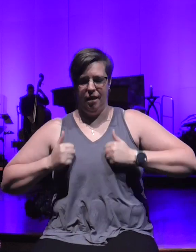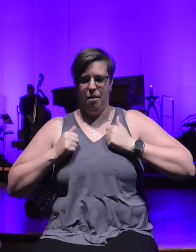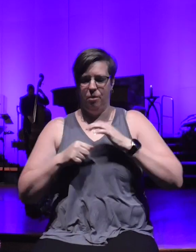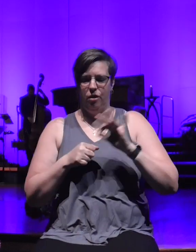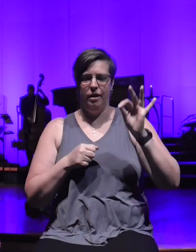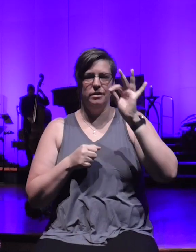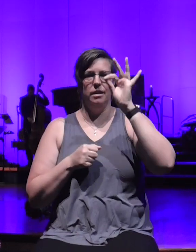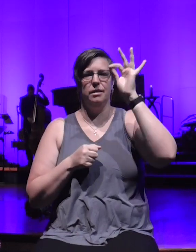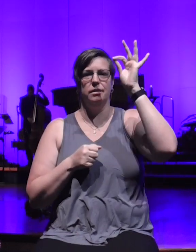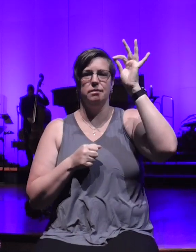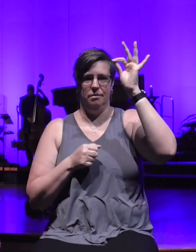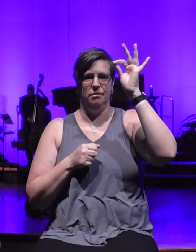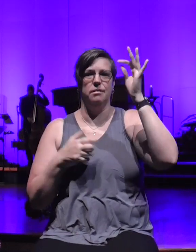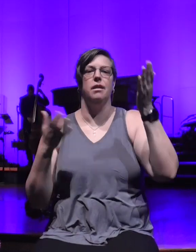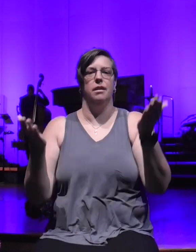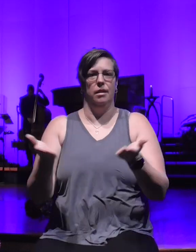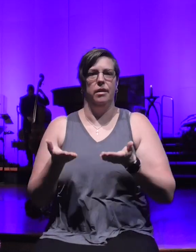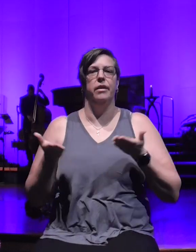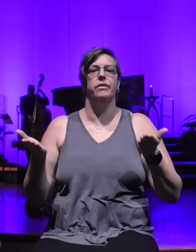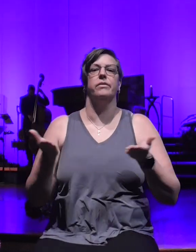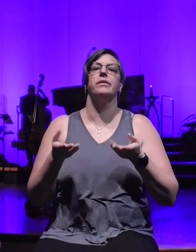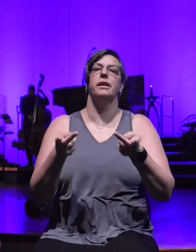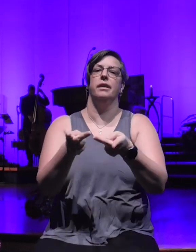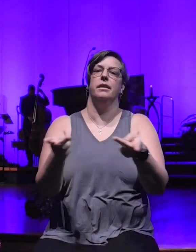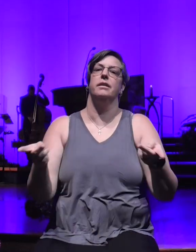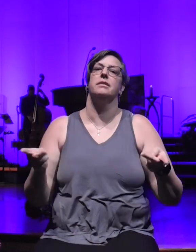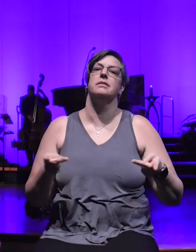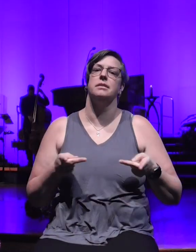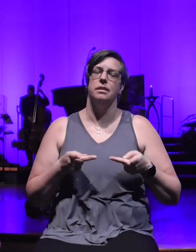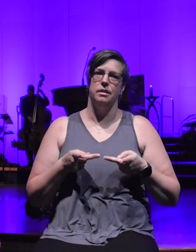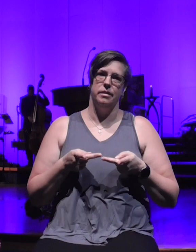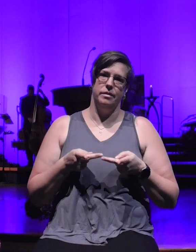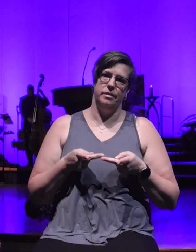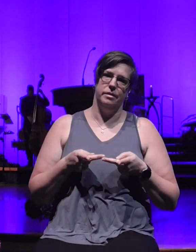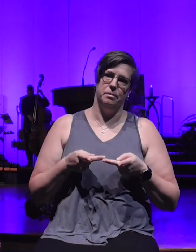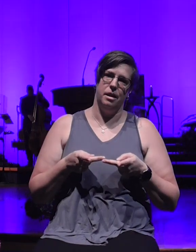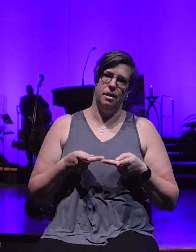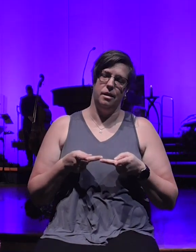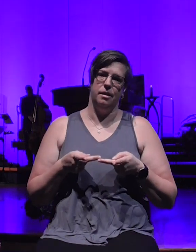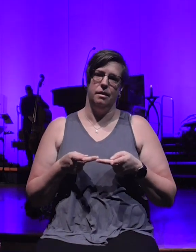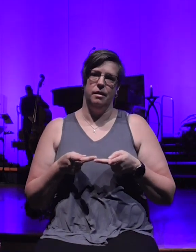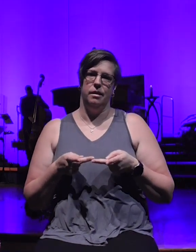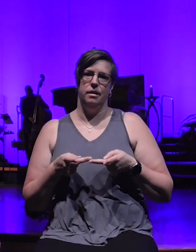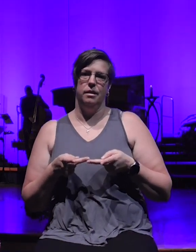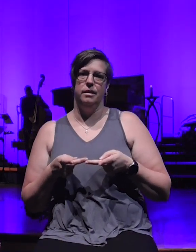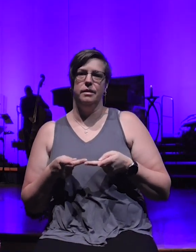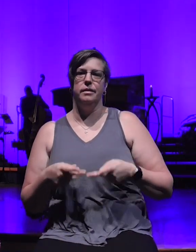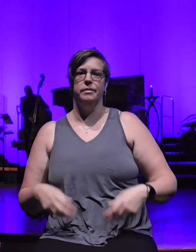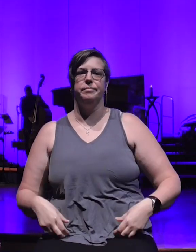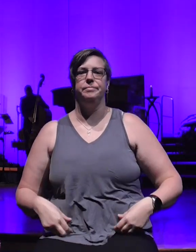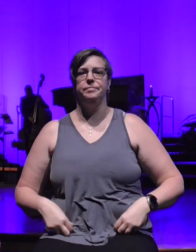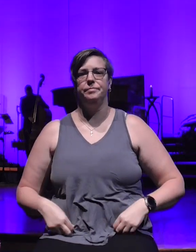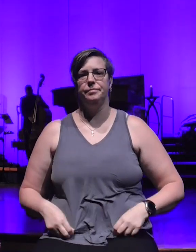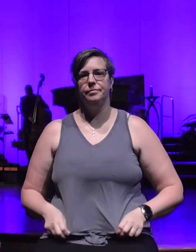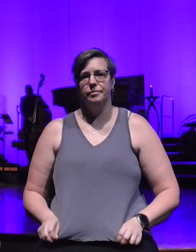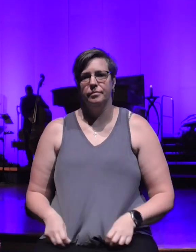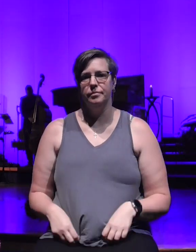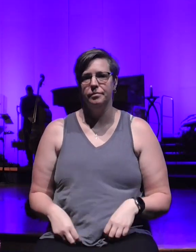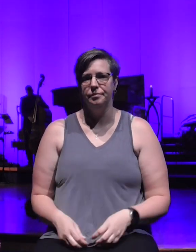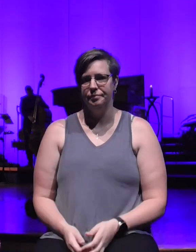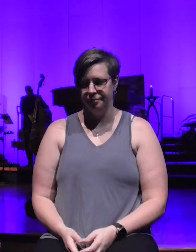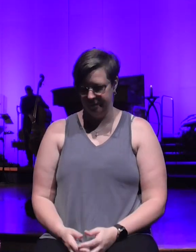Surely the presence of God is in this place.